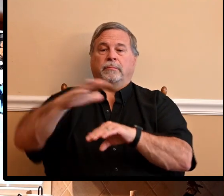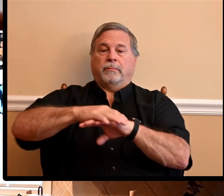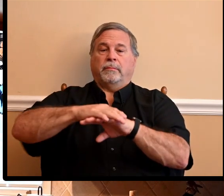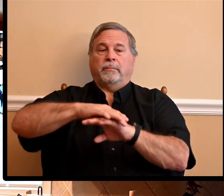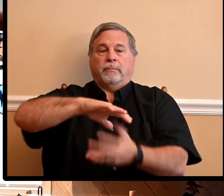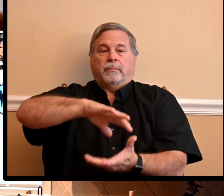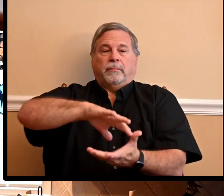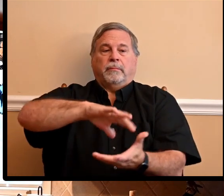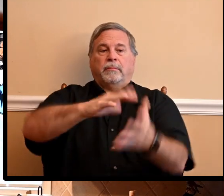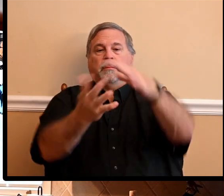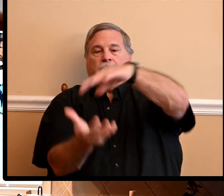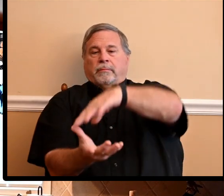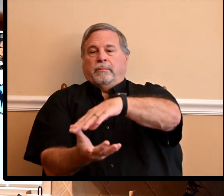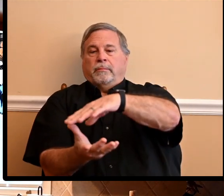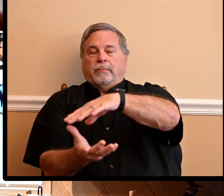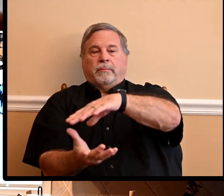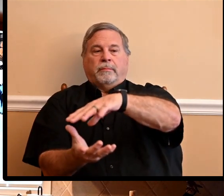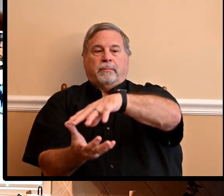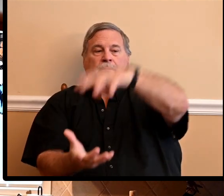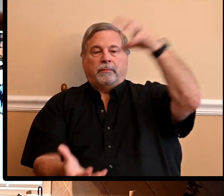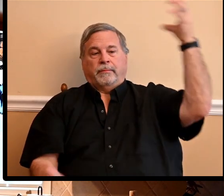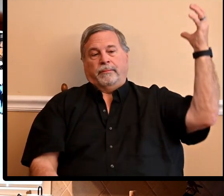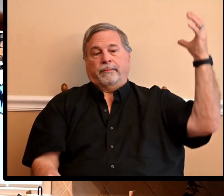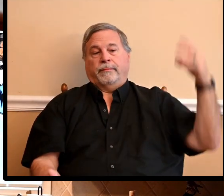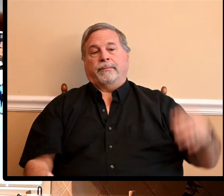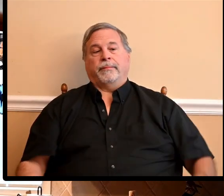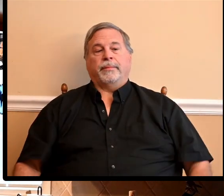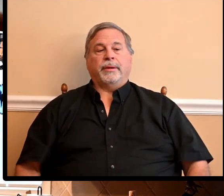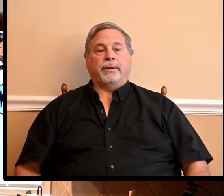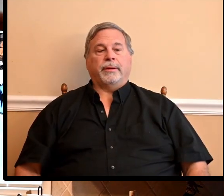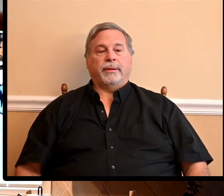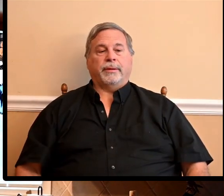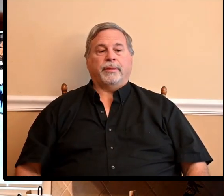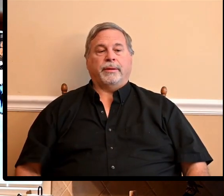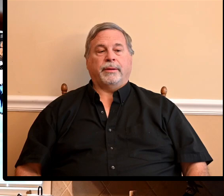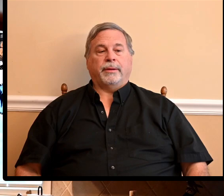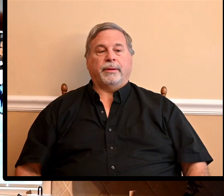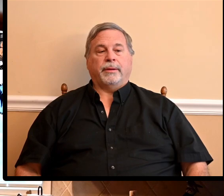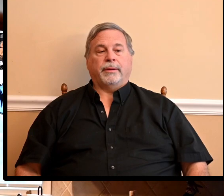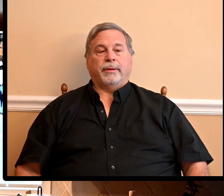Take a plate, put it over top. We're going to flip this over.